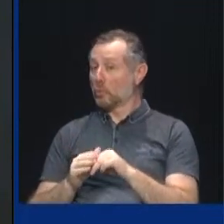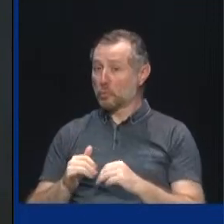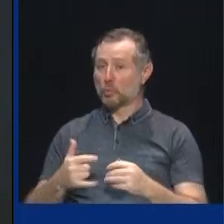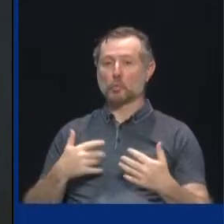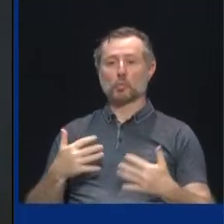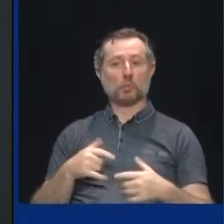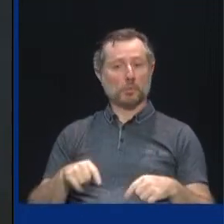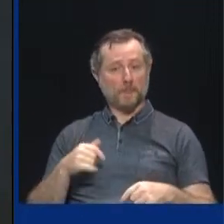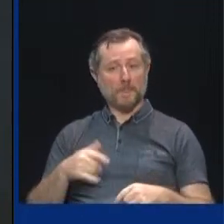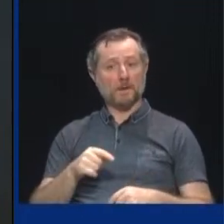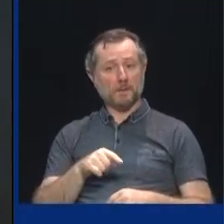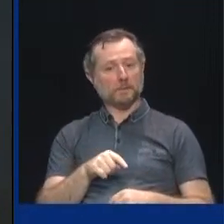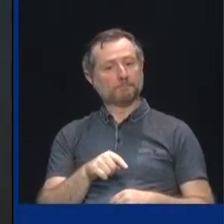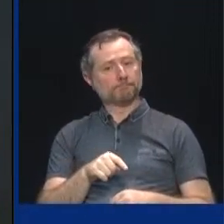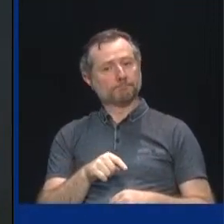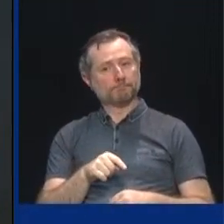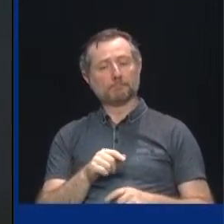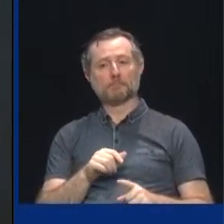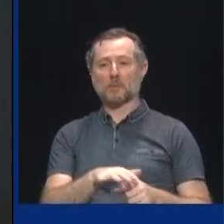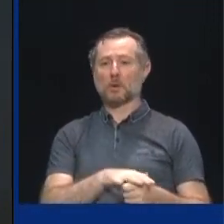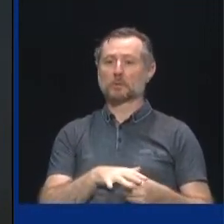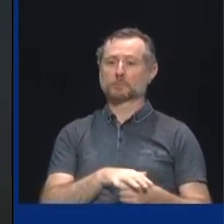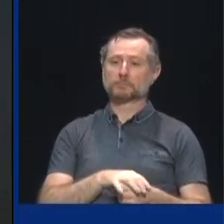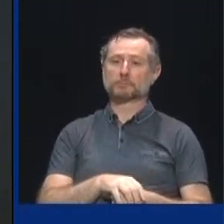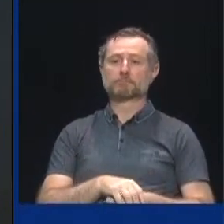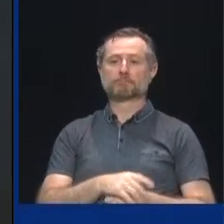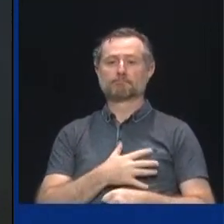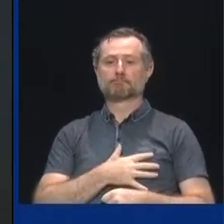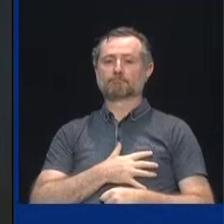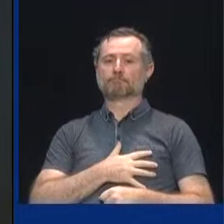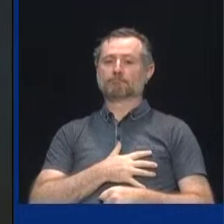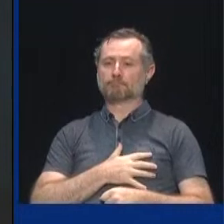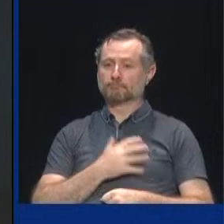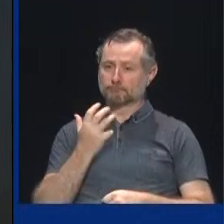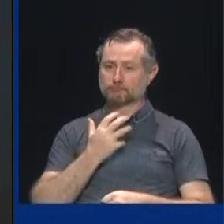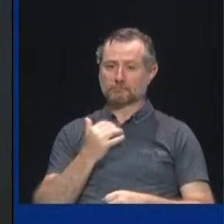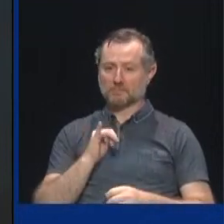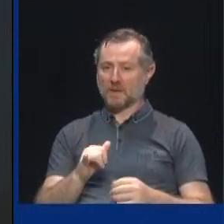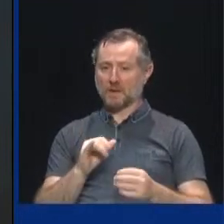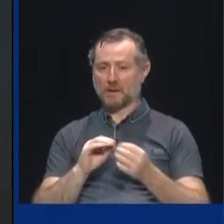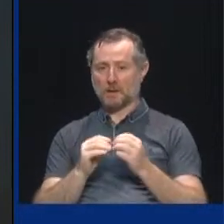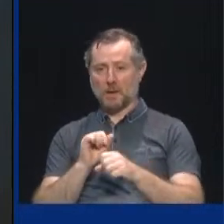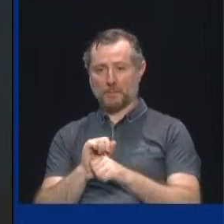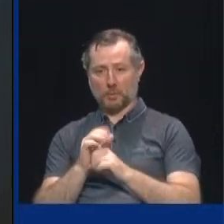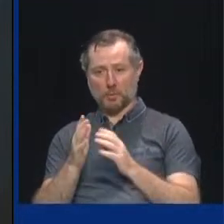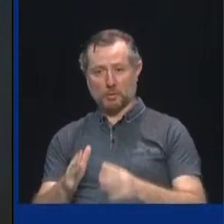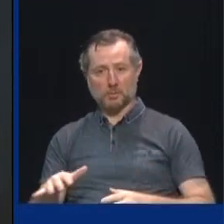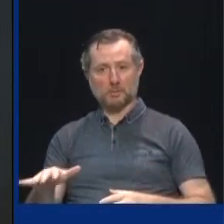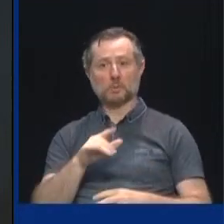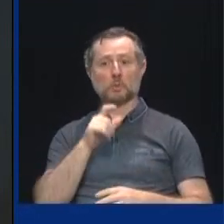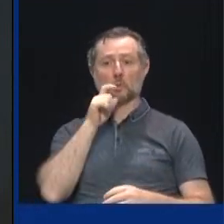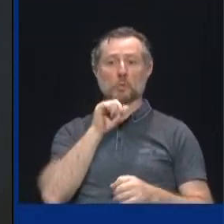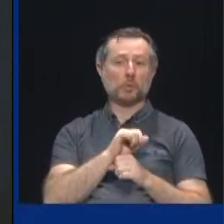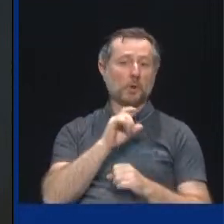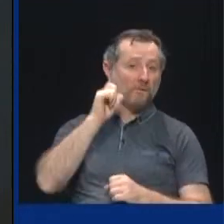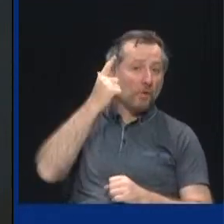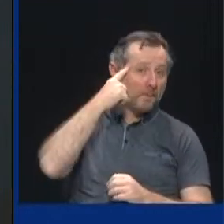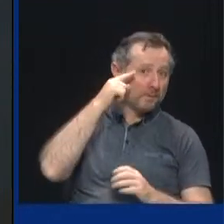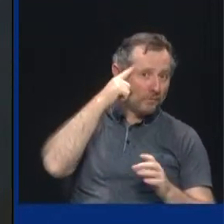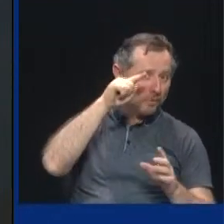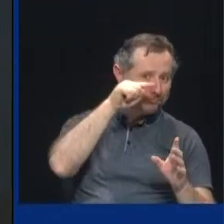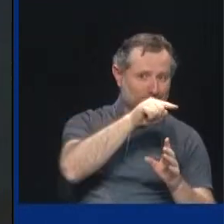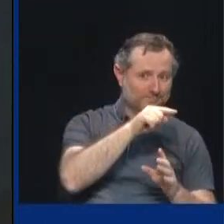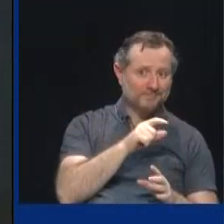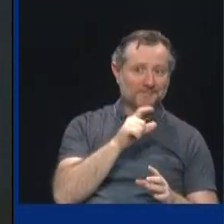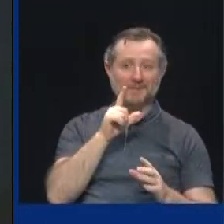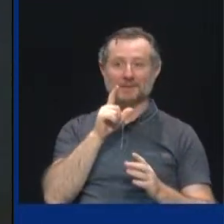I think when you talk about employees who work for government, who are public-facing,